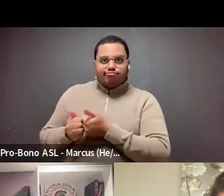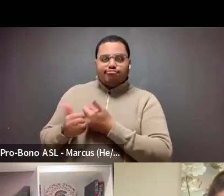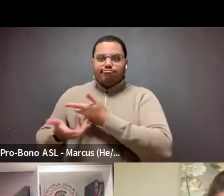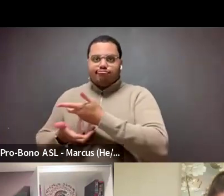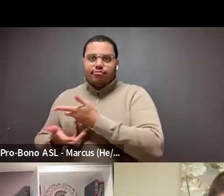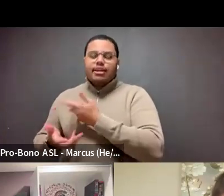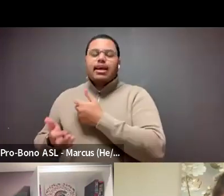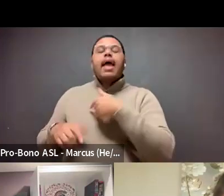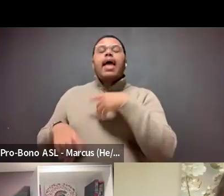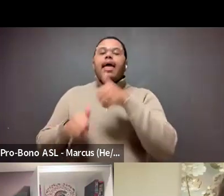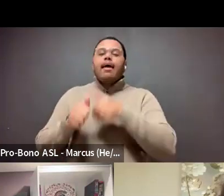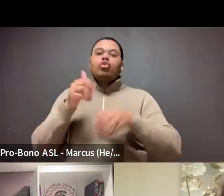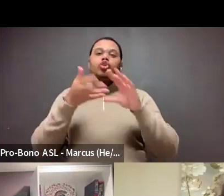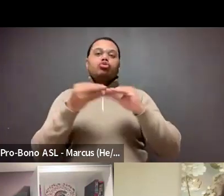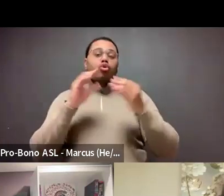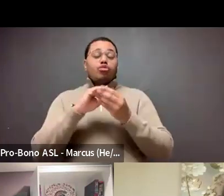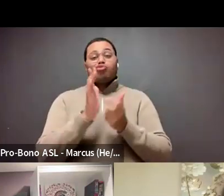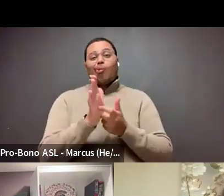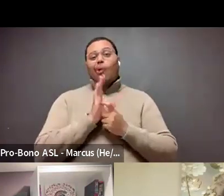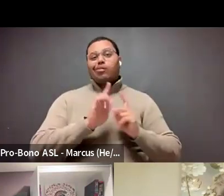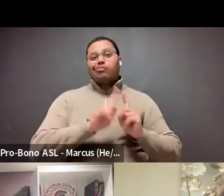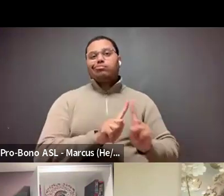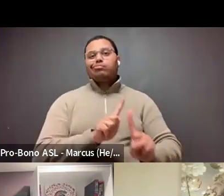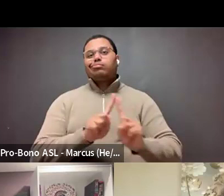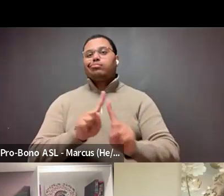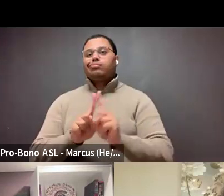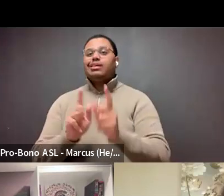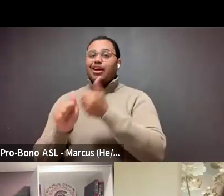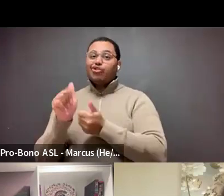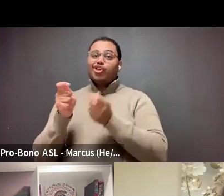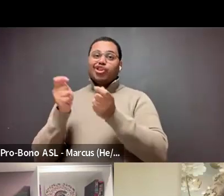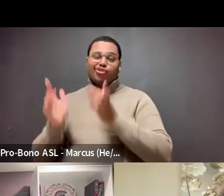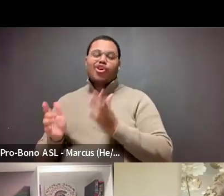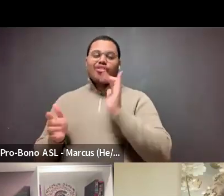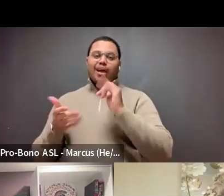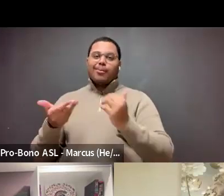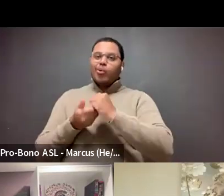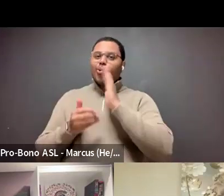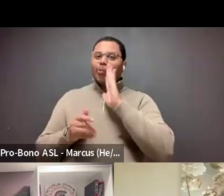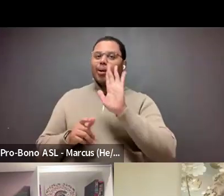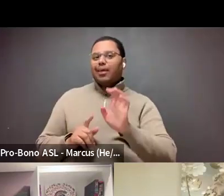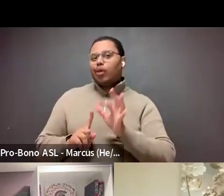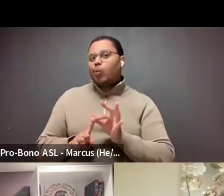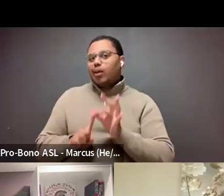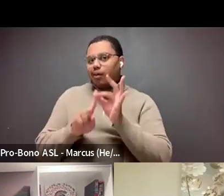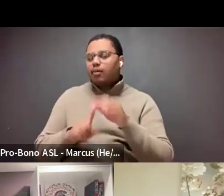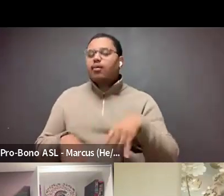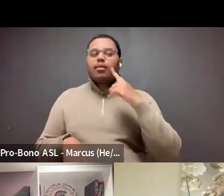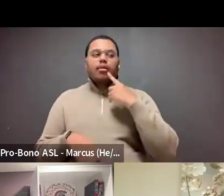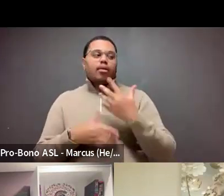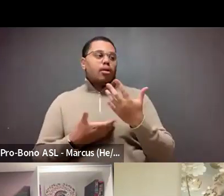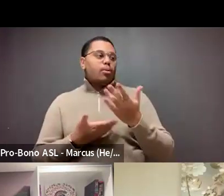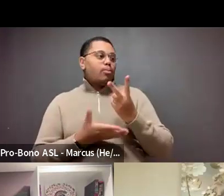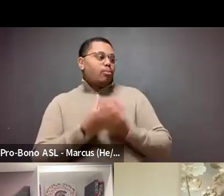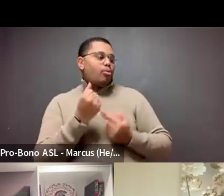story requires something different and every director, that collaboration is going to be unique. And I think for both the ID and